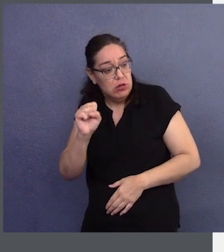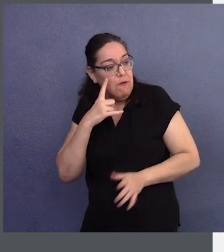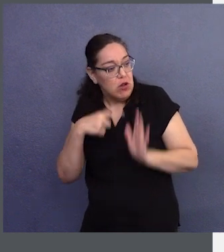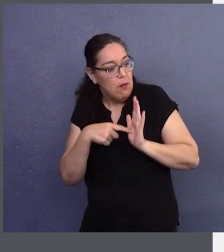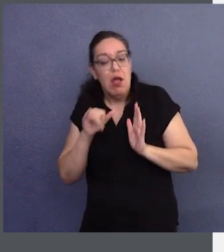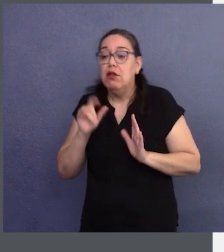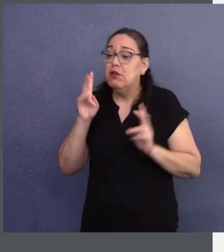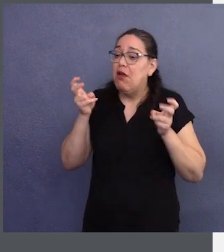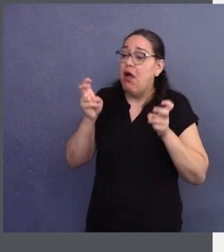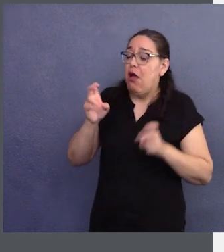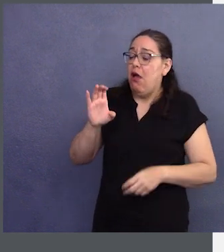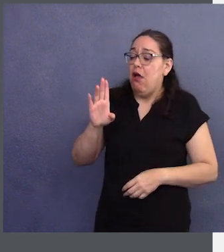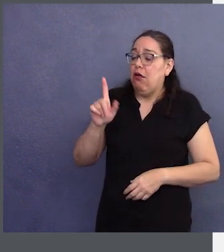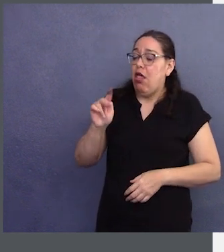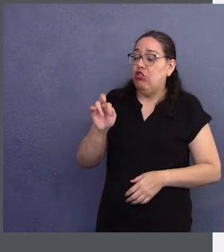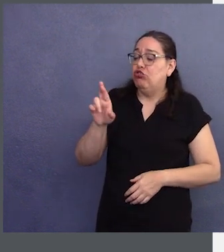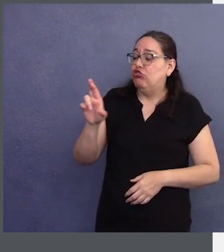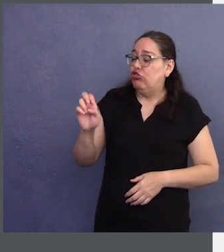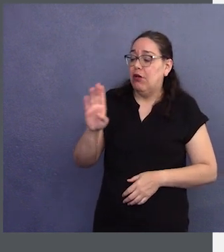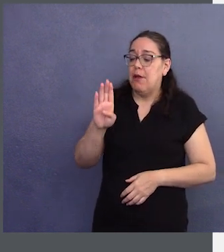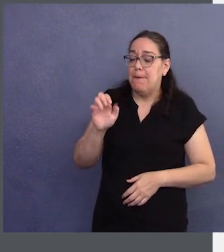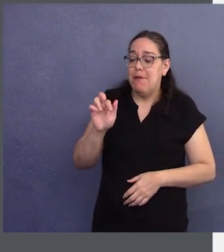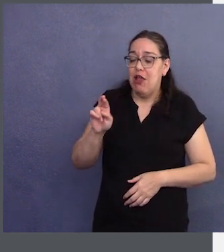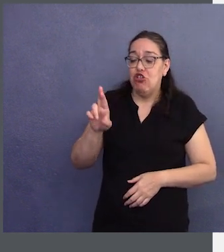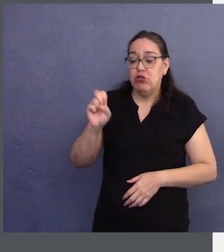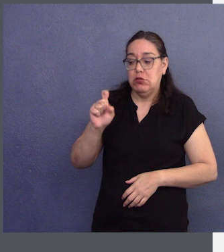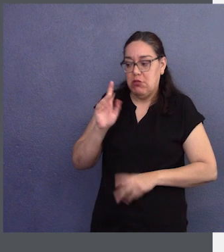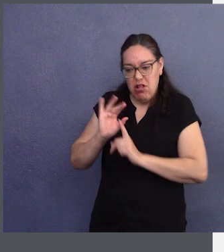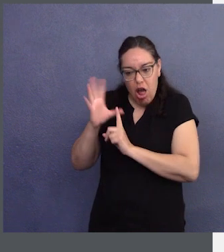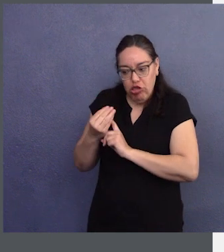So cultural barriers are, usually,